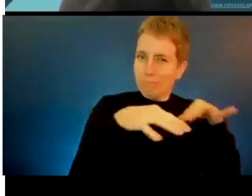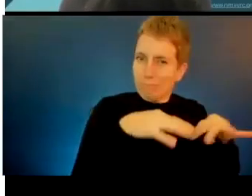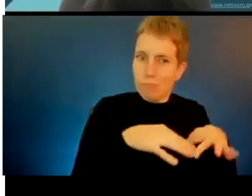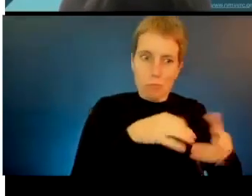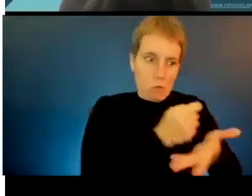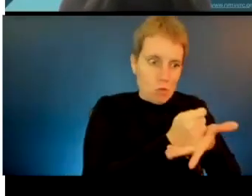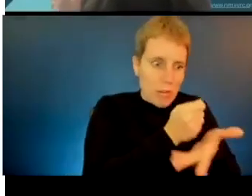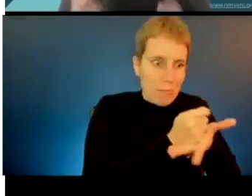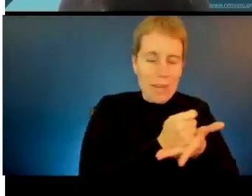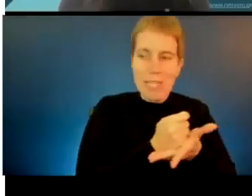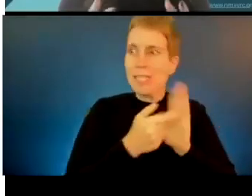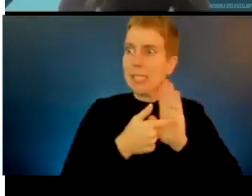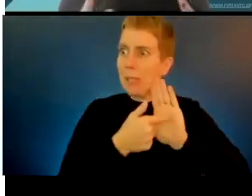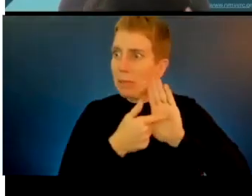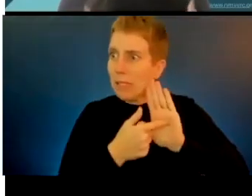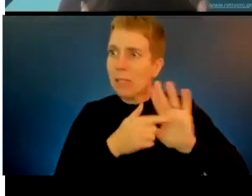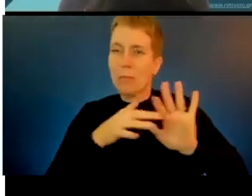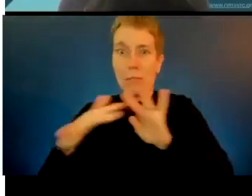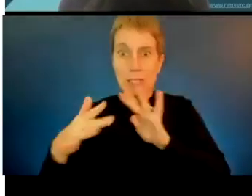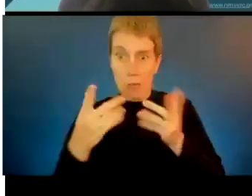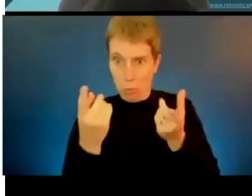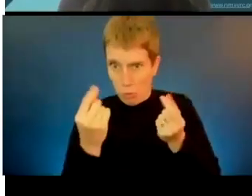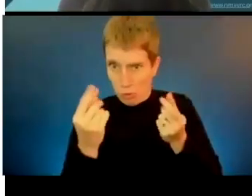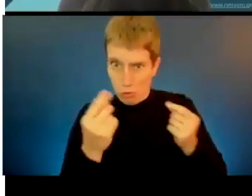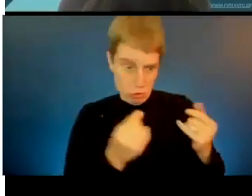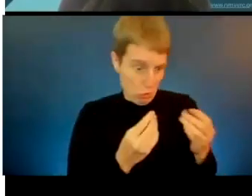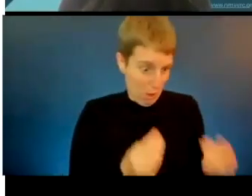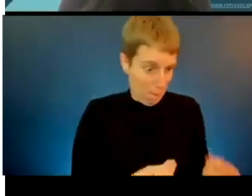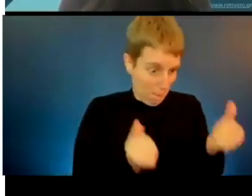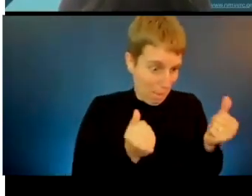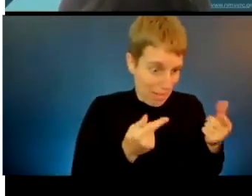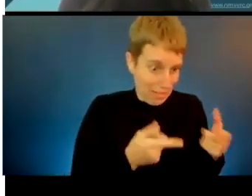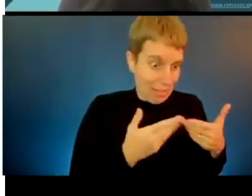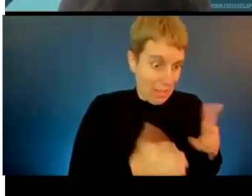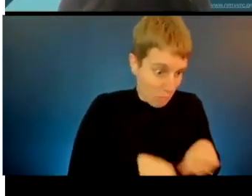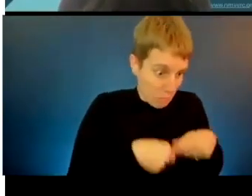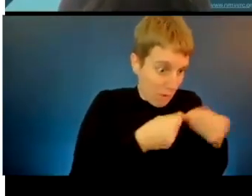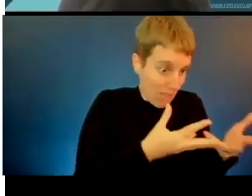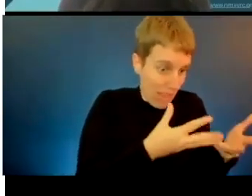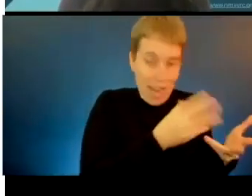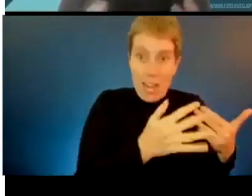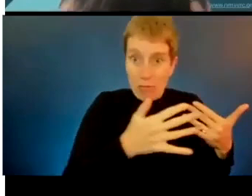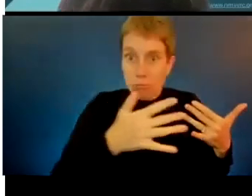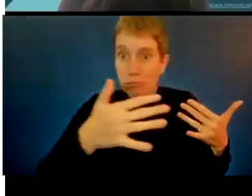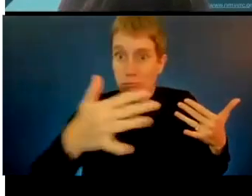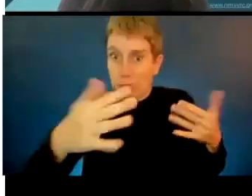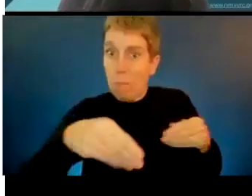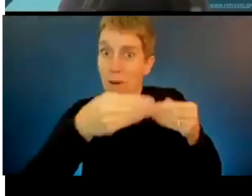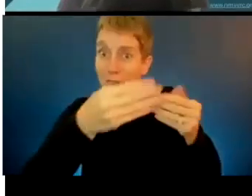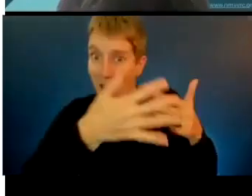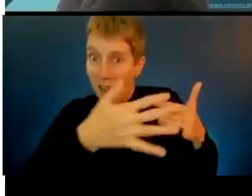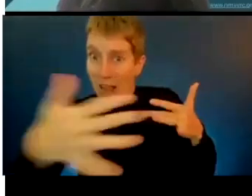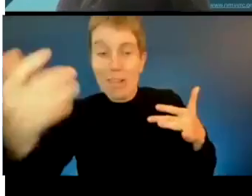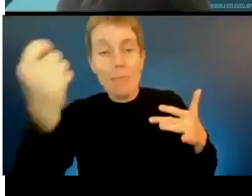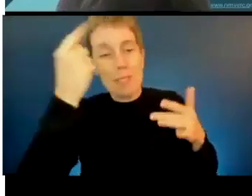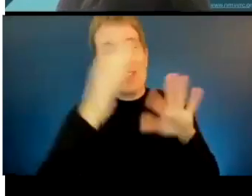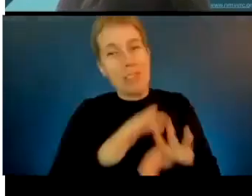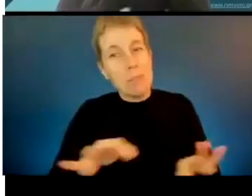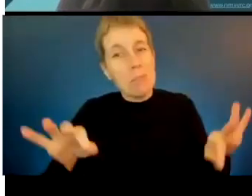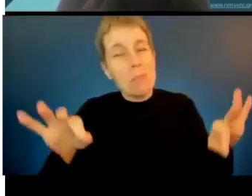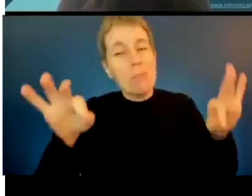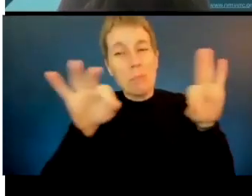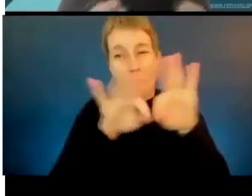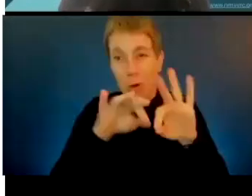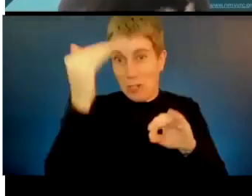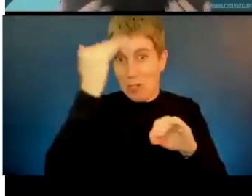or long-term following your own mass violence incident. But it's very important to talk about when we talk about the lifespan that these